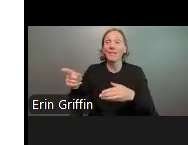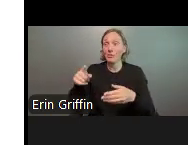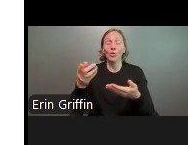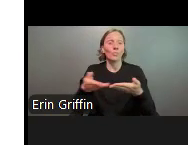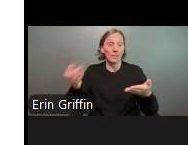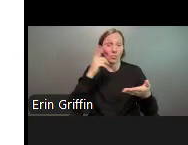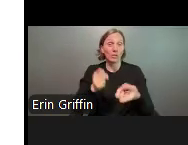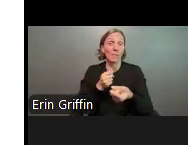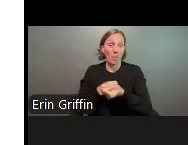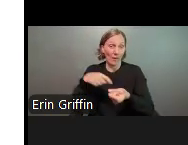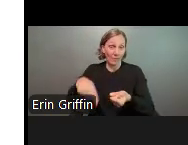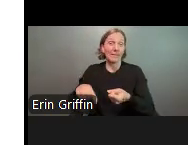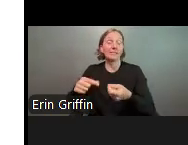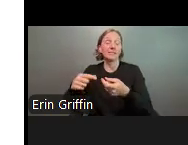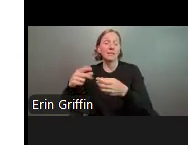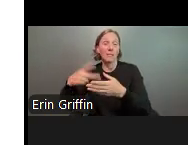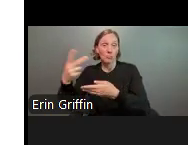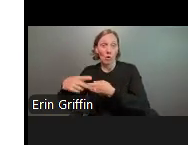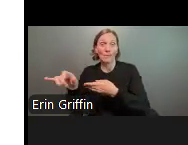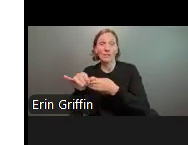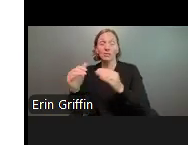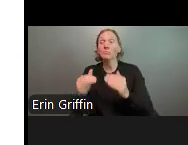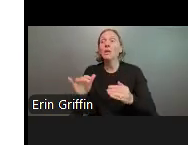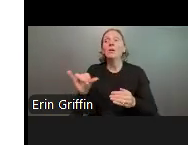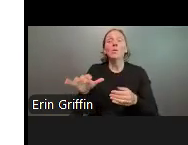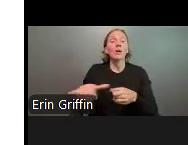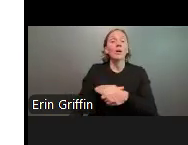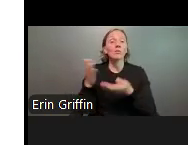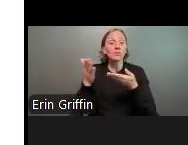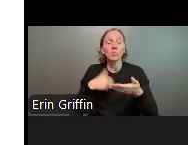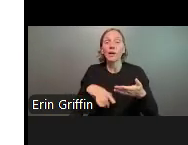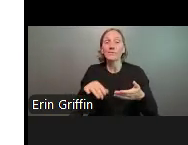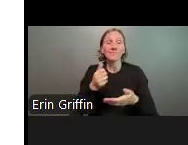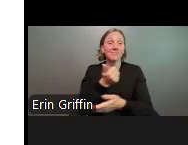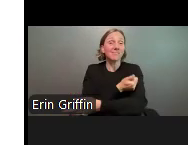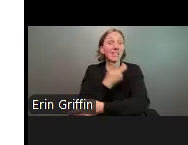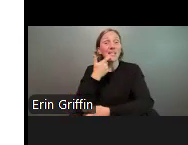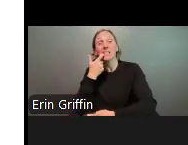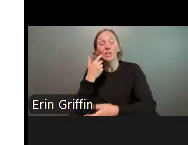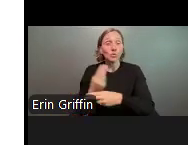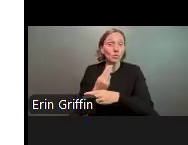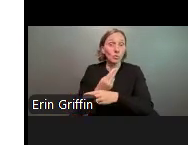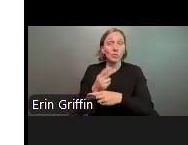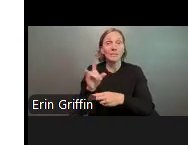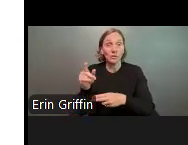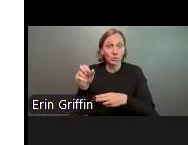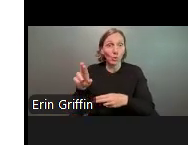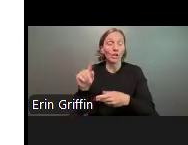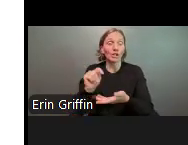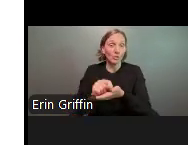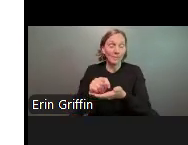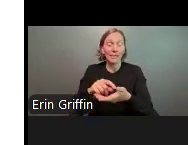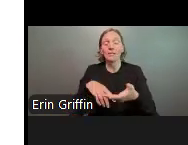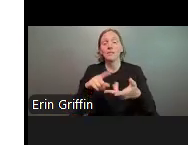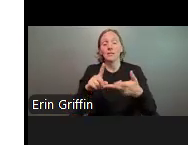well. Also covered services are substance use disorder treatment, applied behavioral